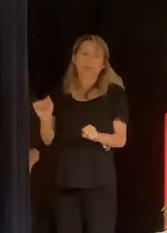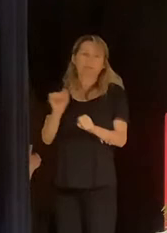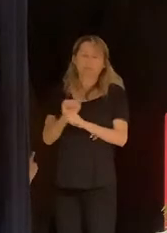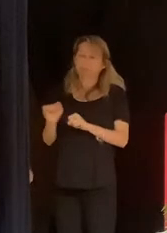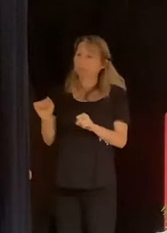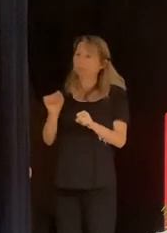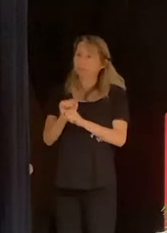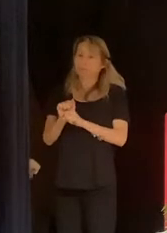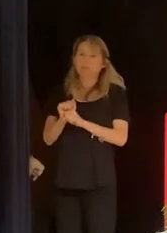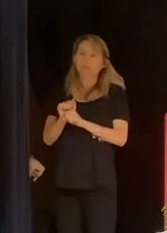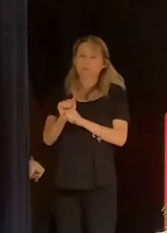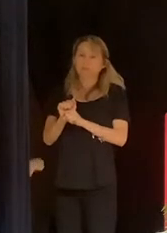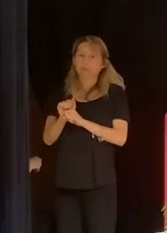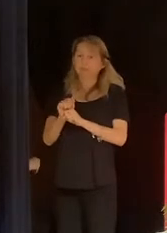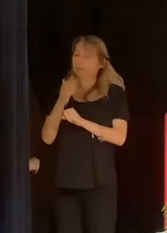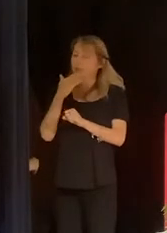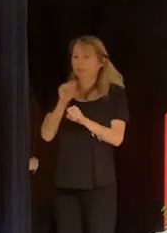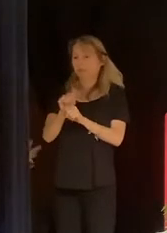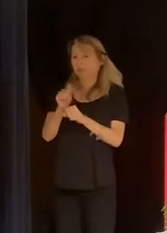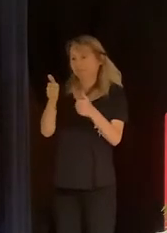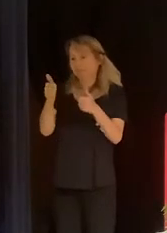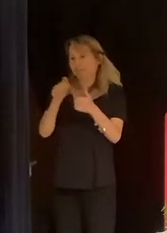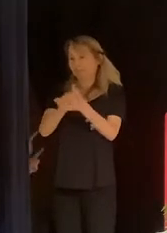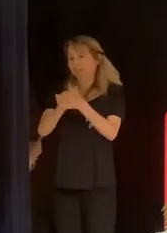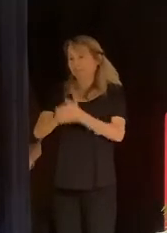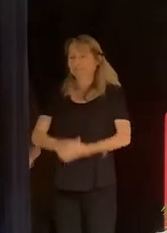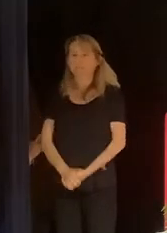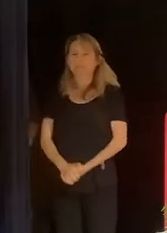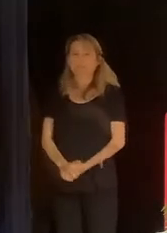deserve this day. Well done. Congratulations.